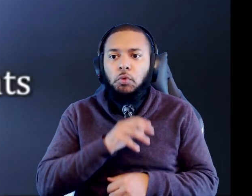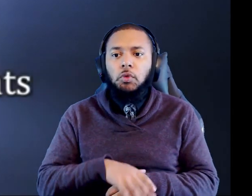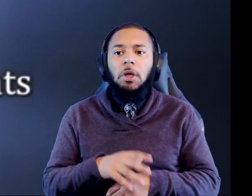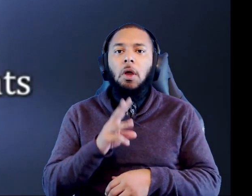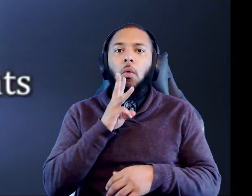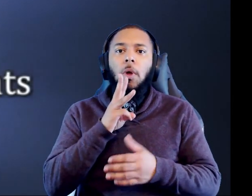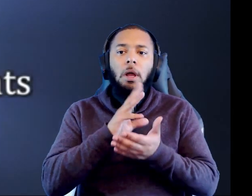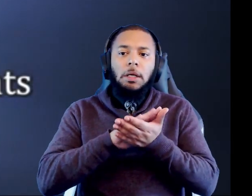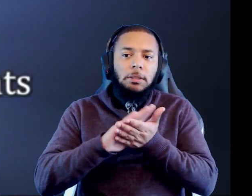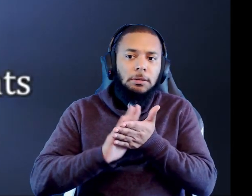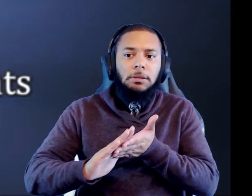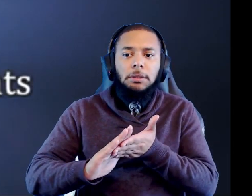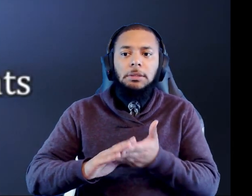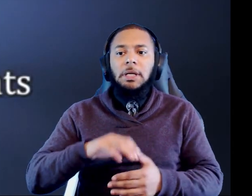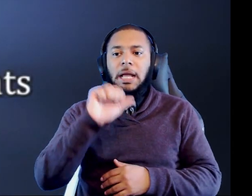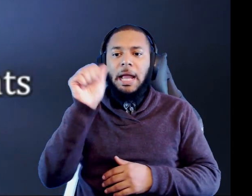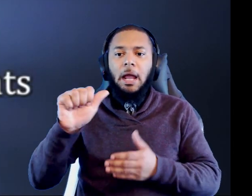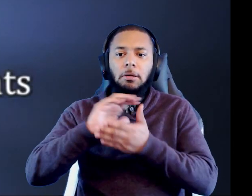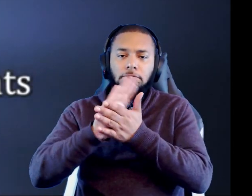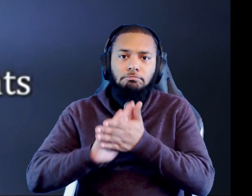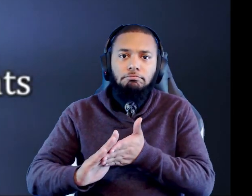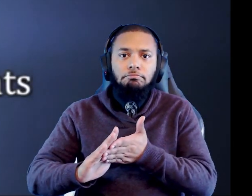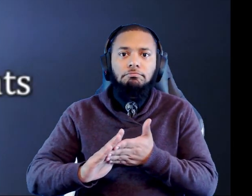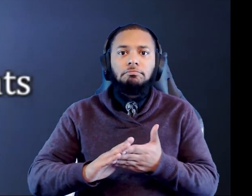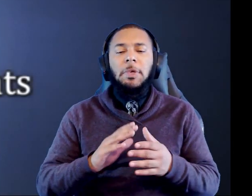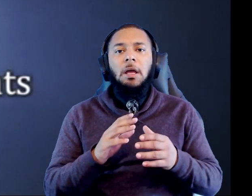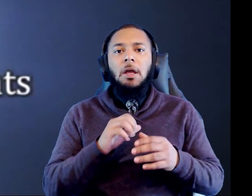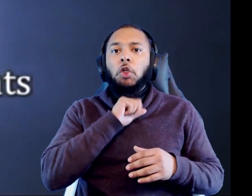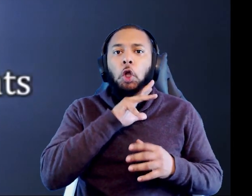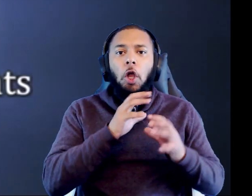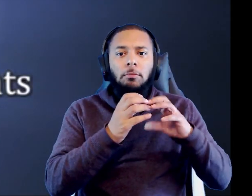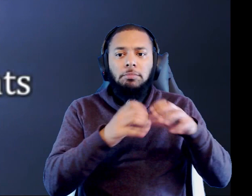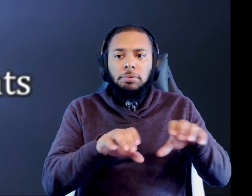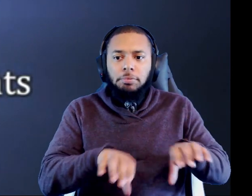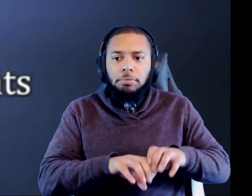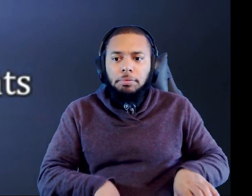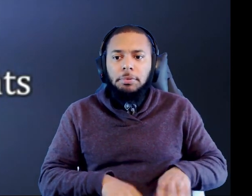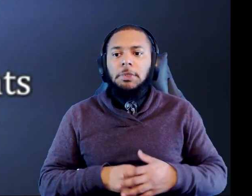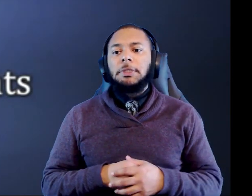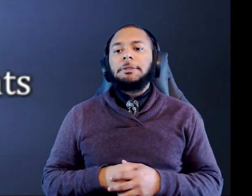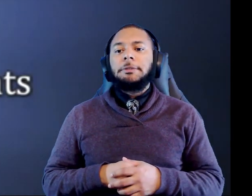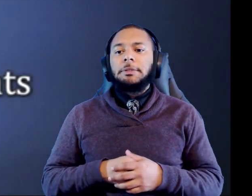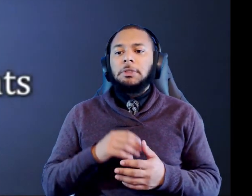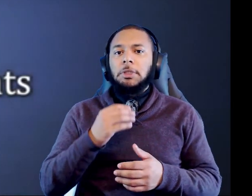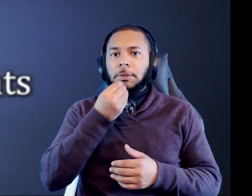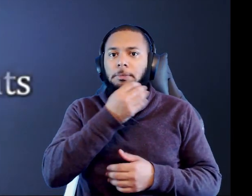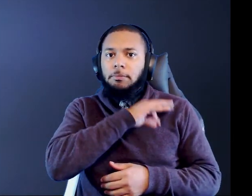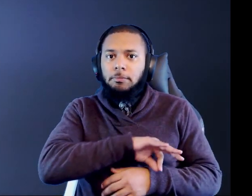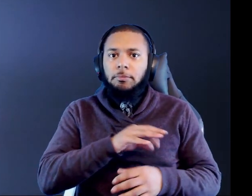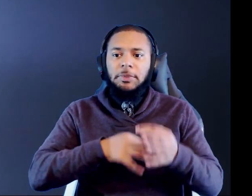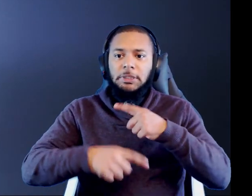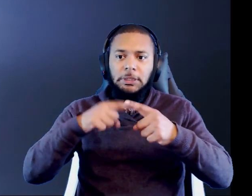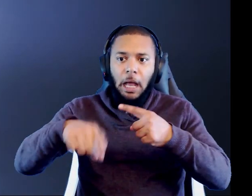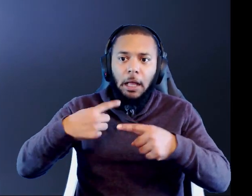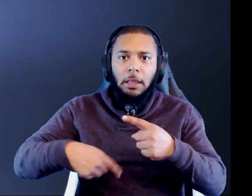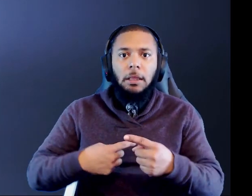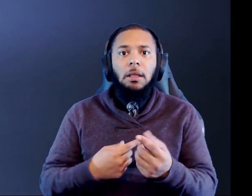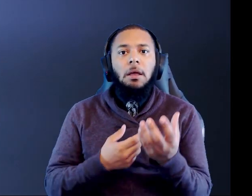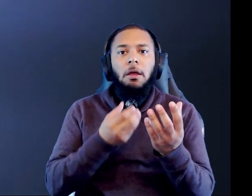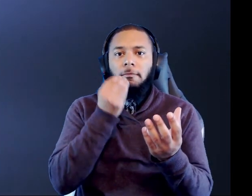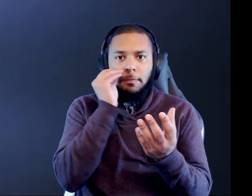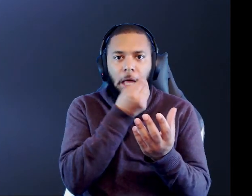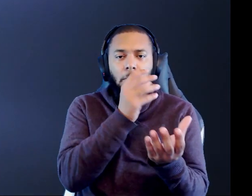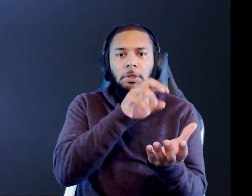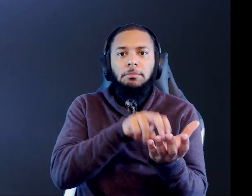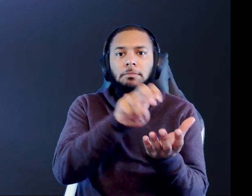purification, breakdown of pollutants, nutrient cycling, pollination. Human society